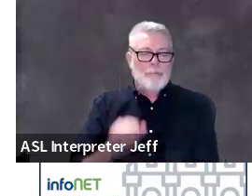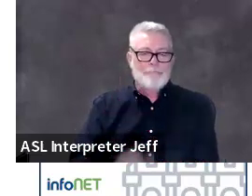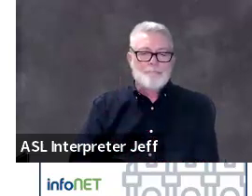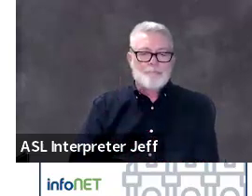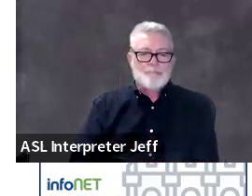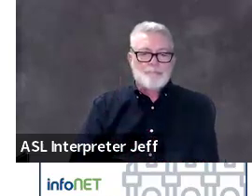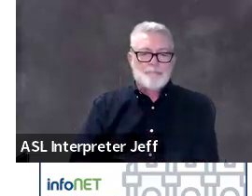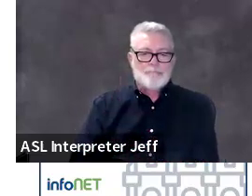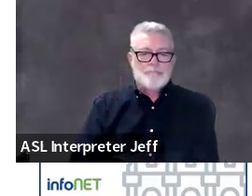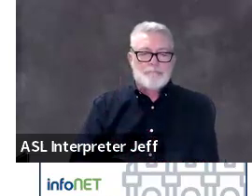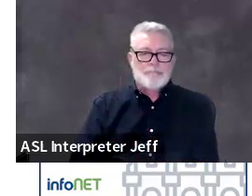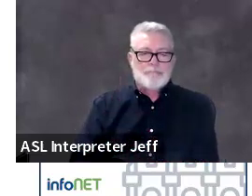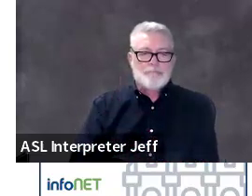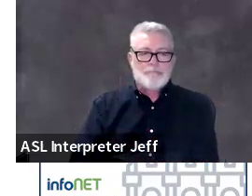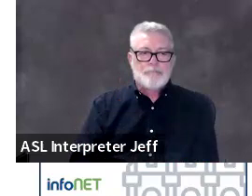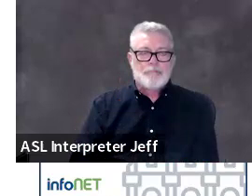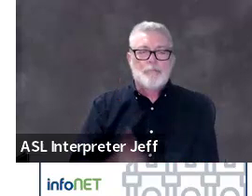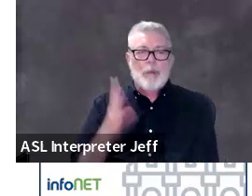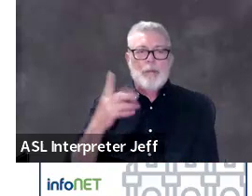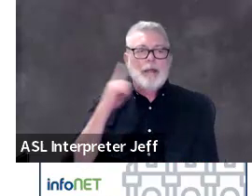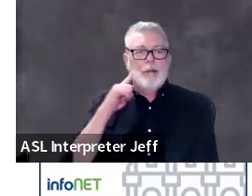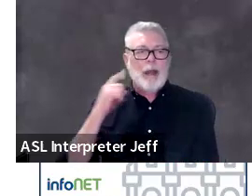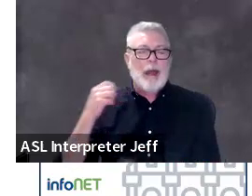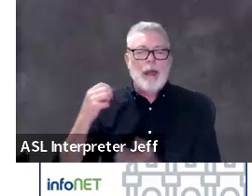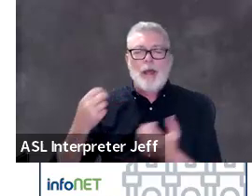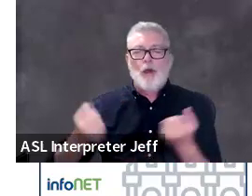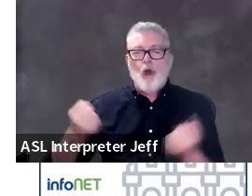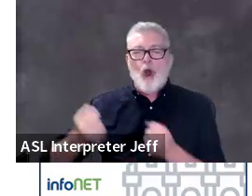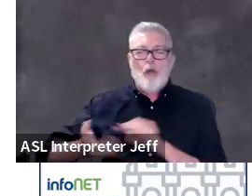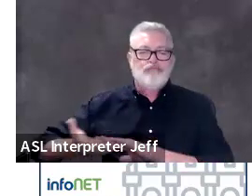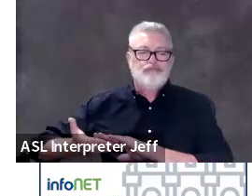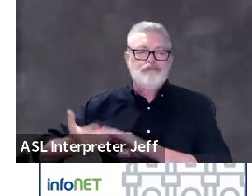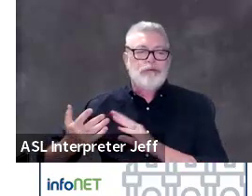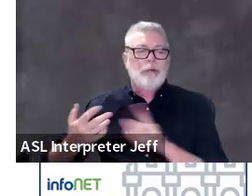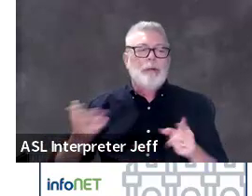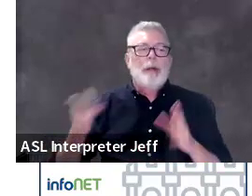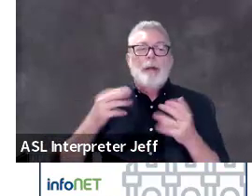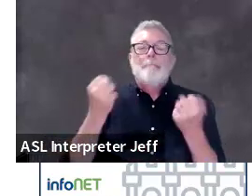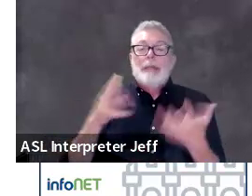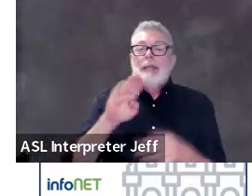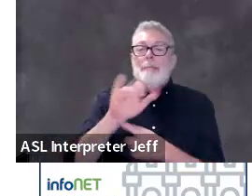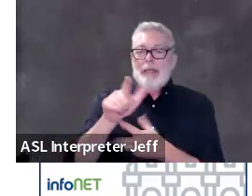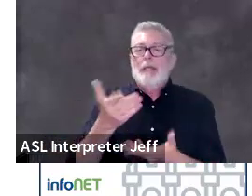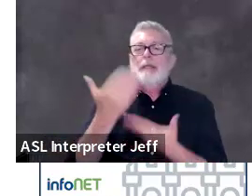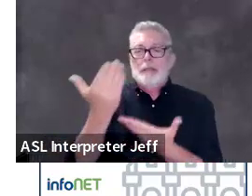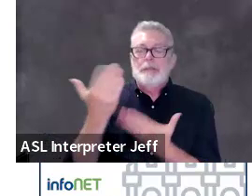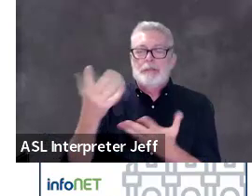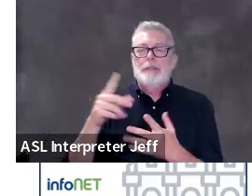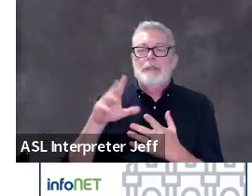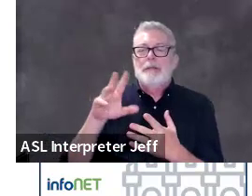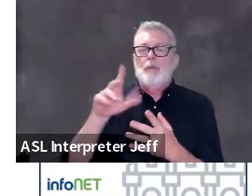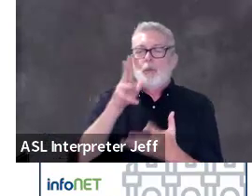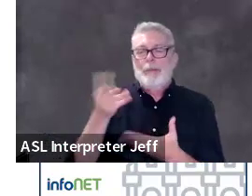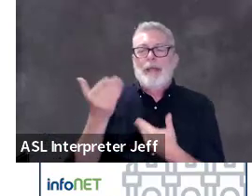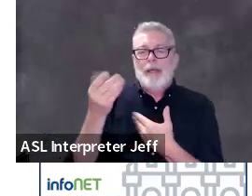You probably hear my car thing. Sorry about that. So there's a lot of bills that are headed to the governor. I've listed a few